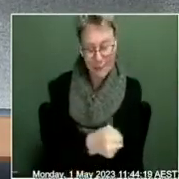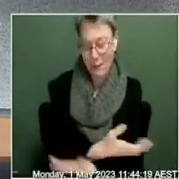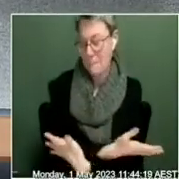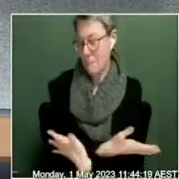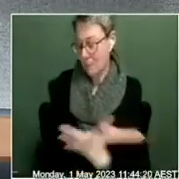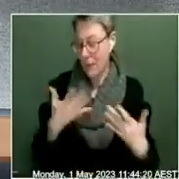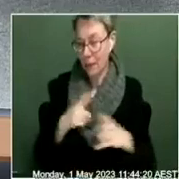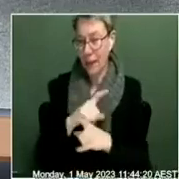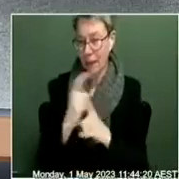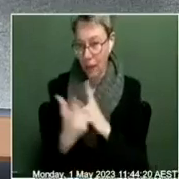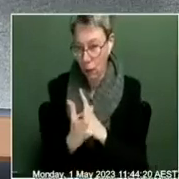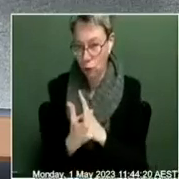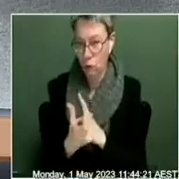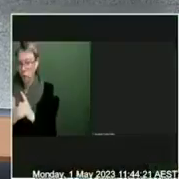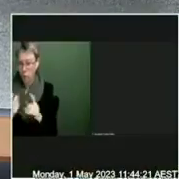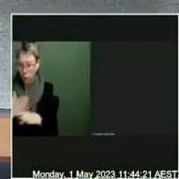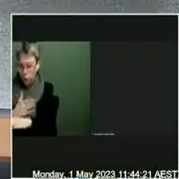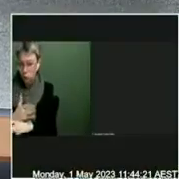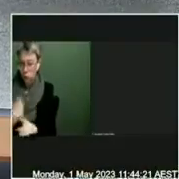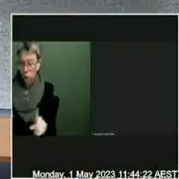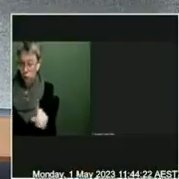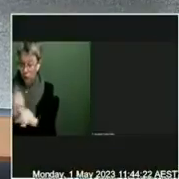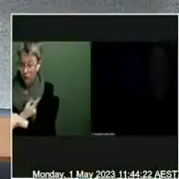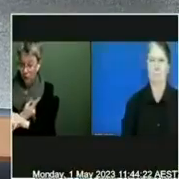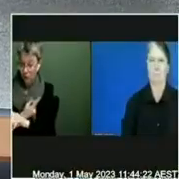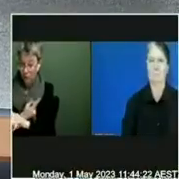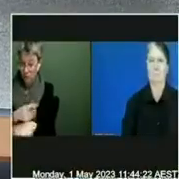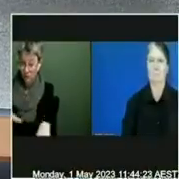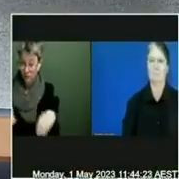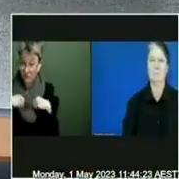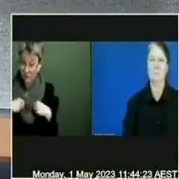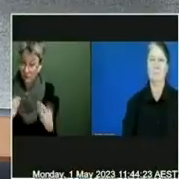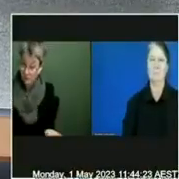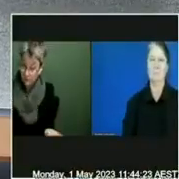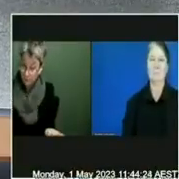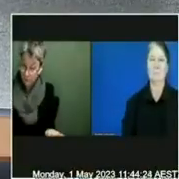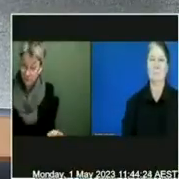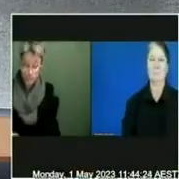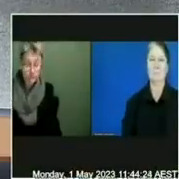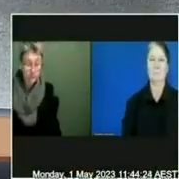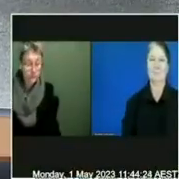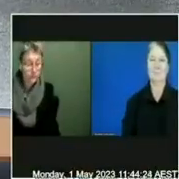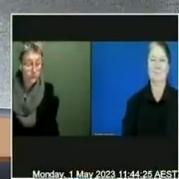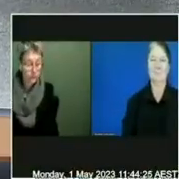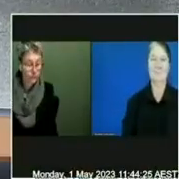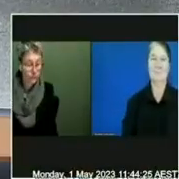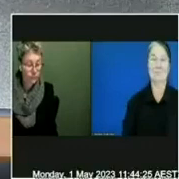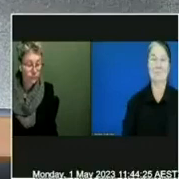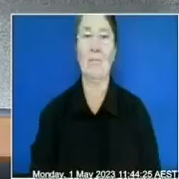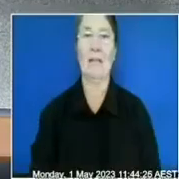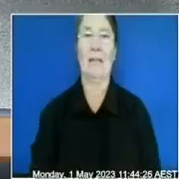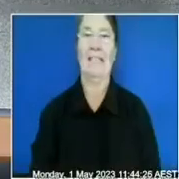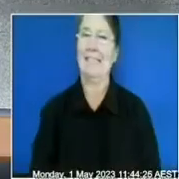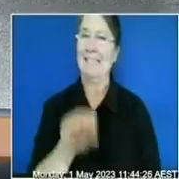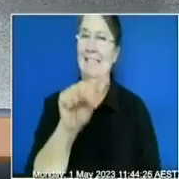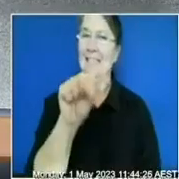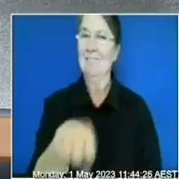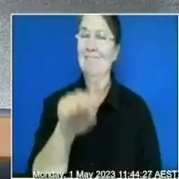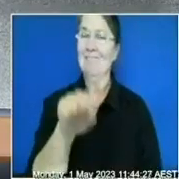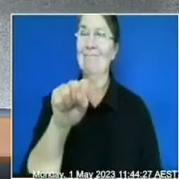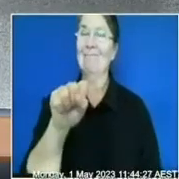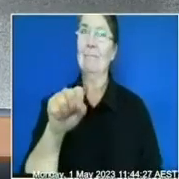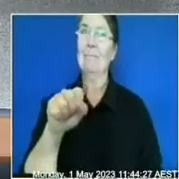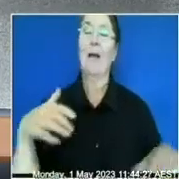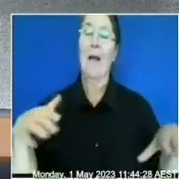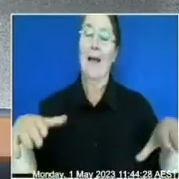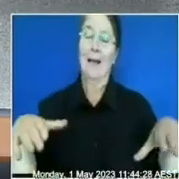I accept that, and I think it's impossible to give a guarantee, but I do think that, as I said, Victoria